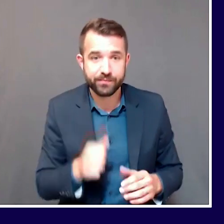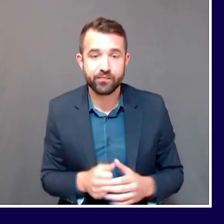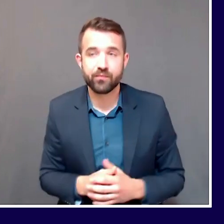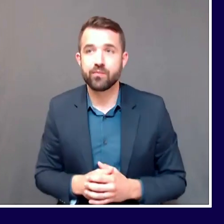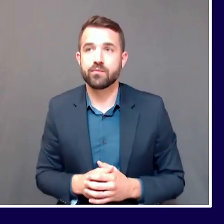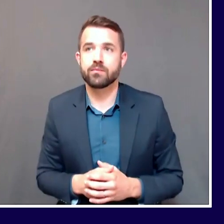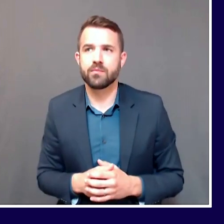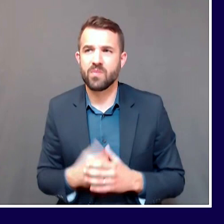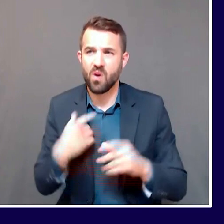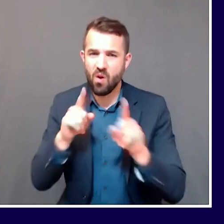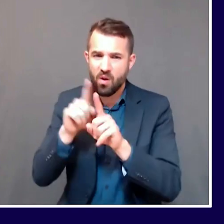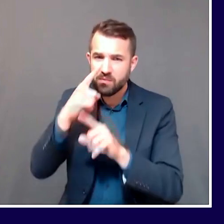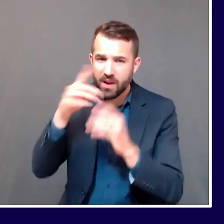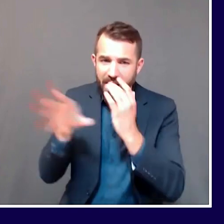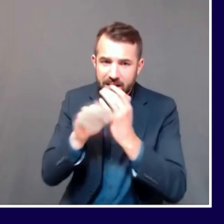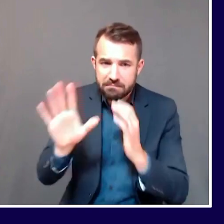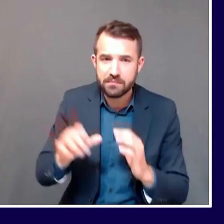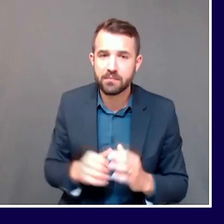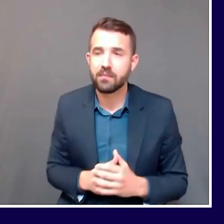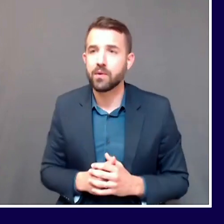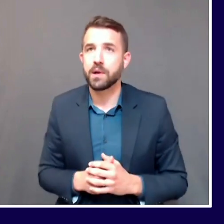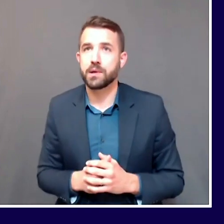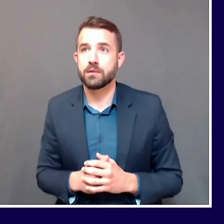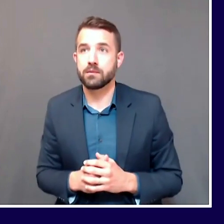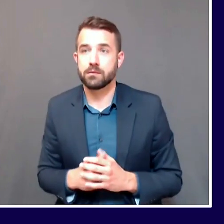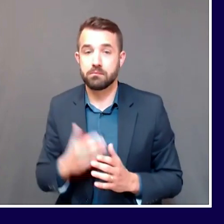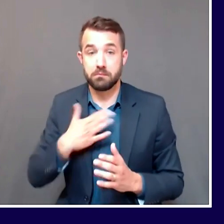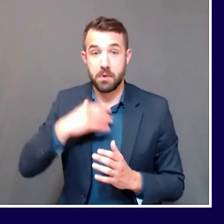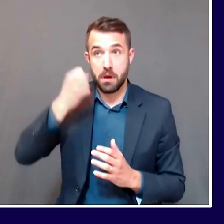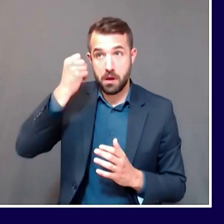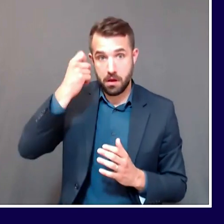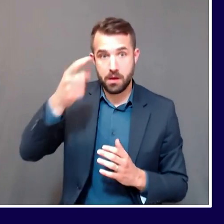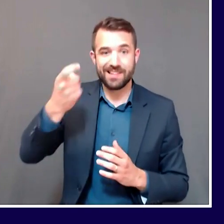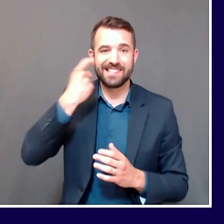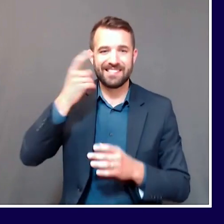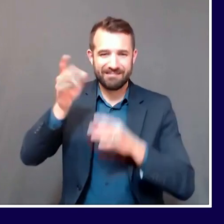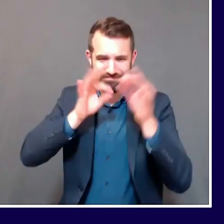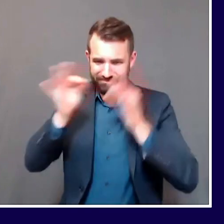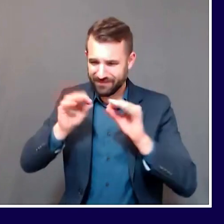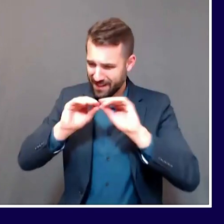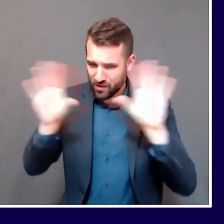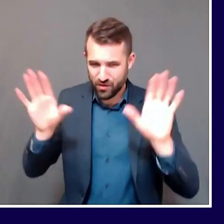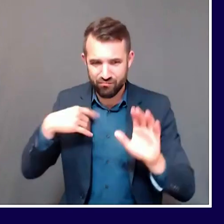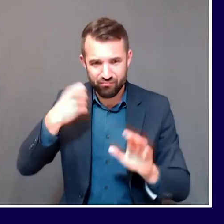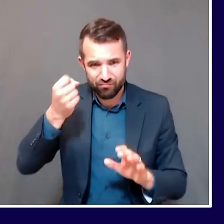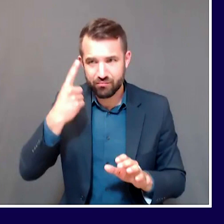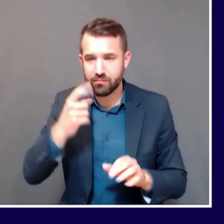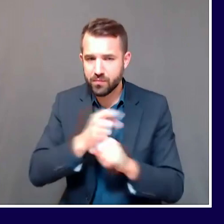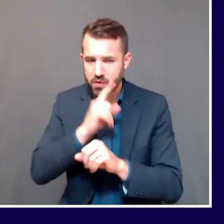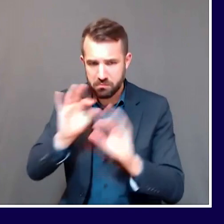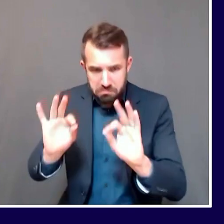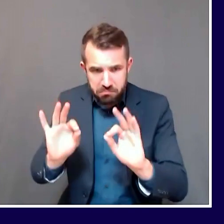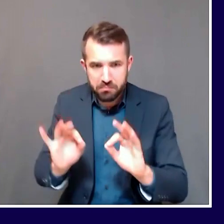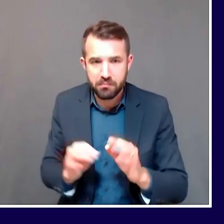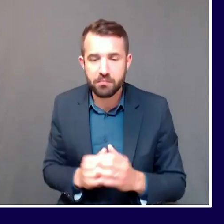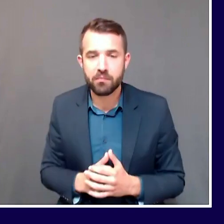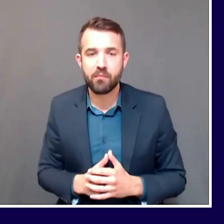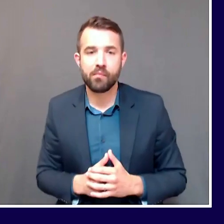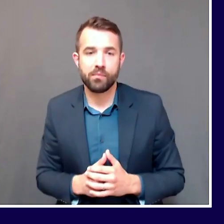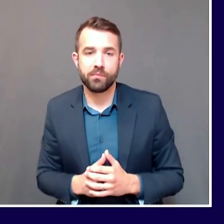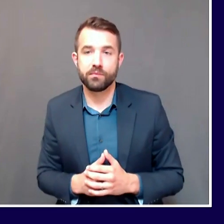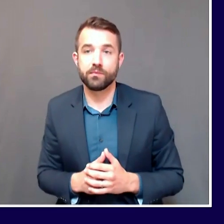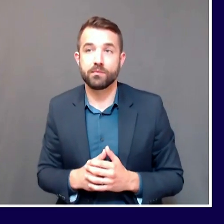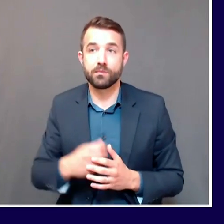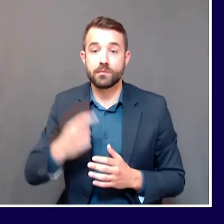something? I understand what you just explained and it makes sense to me. But you did just say you were